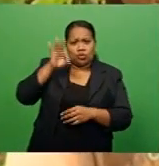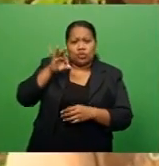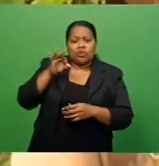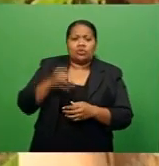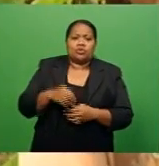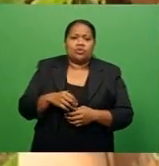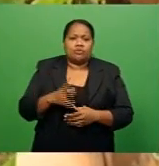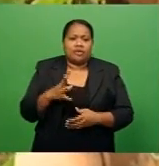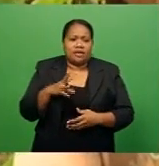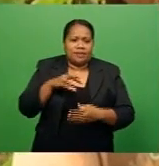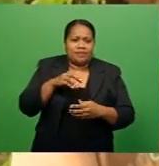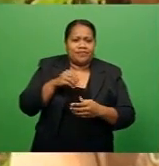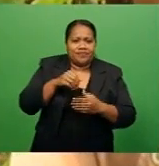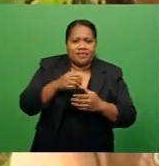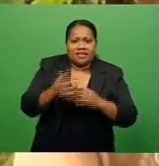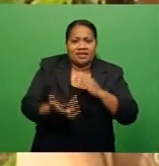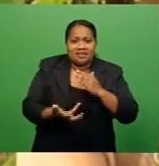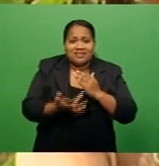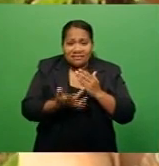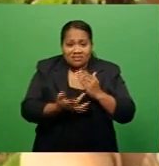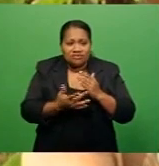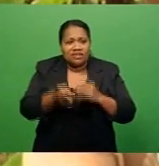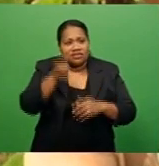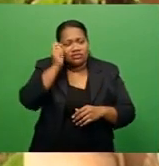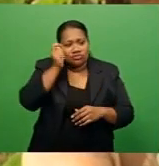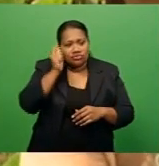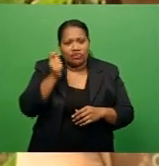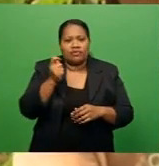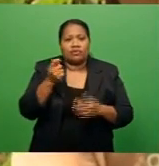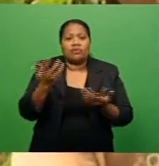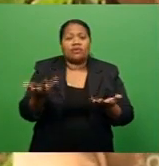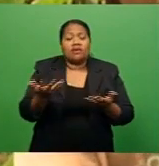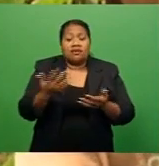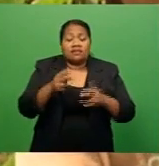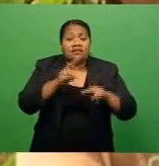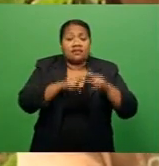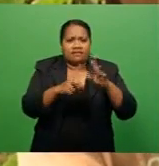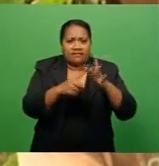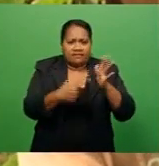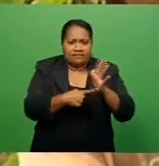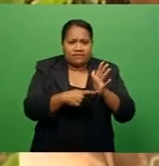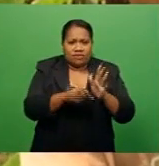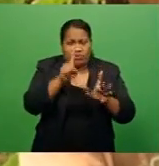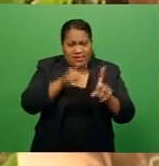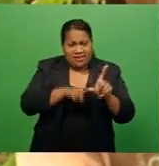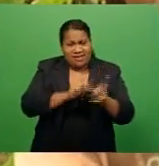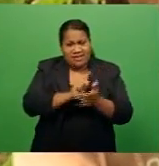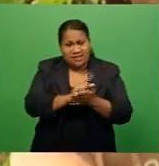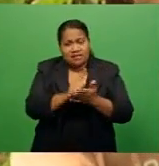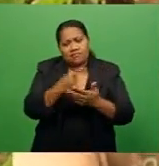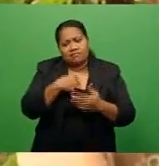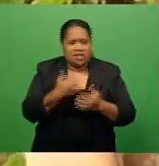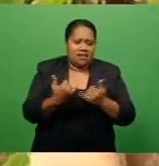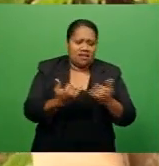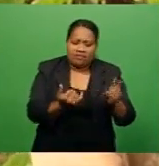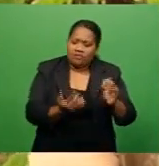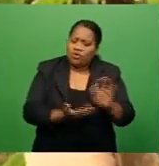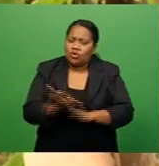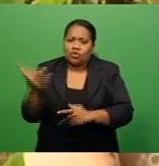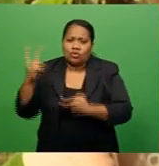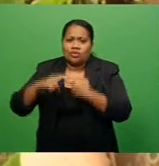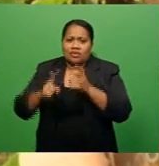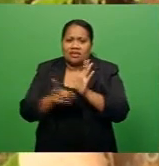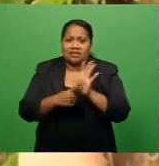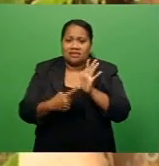of technician and tutorial assistant at FIT. A year later, I left and joined LTA for 3 years before